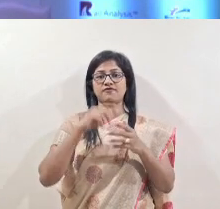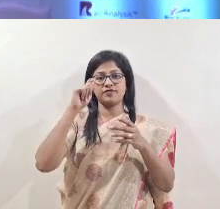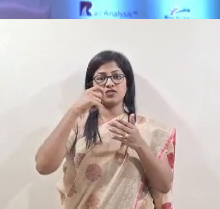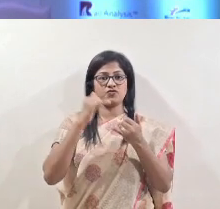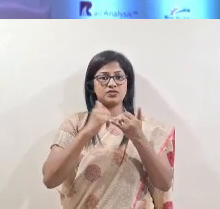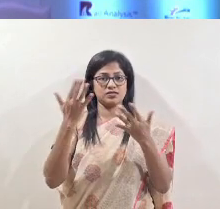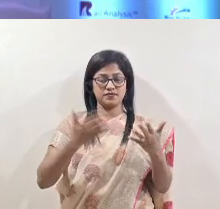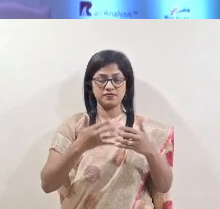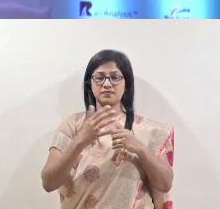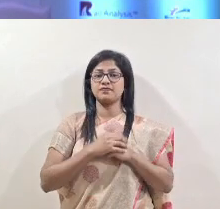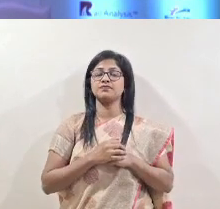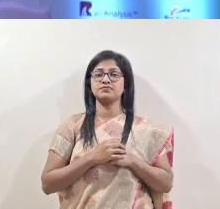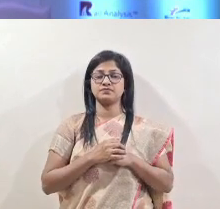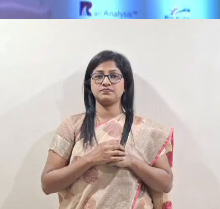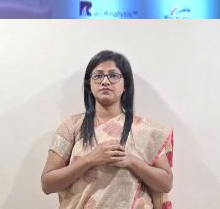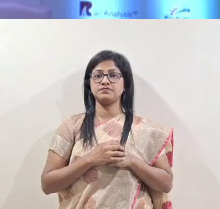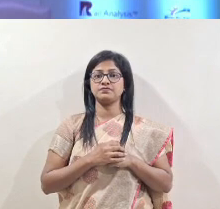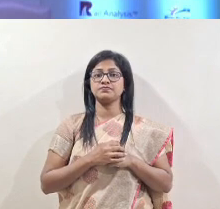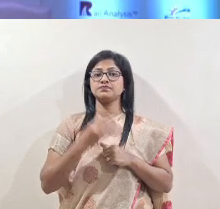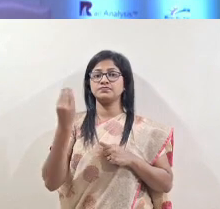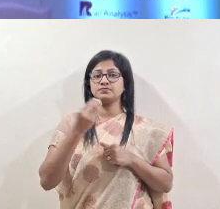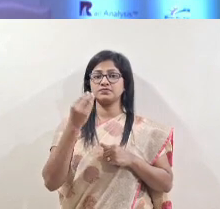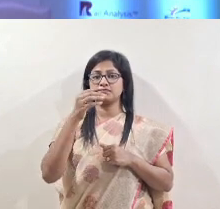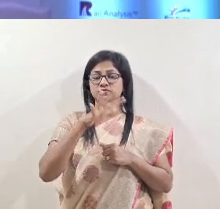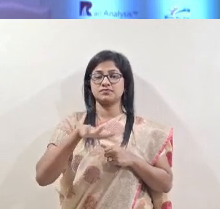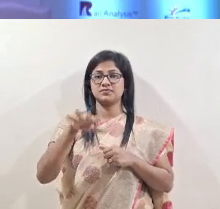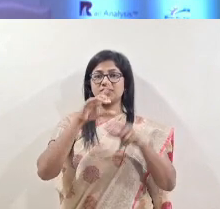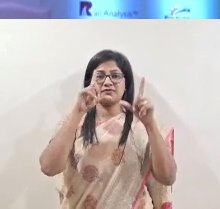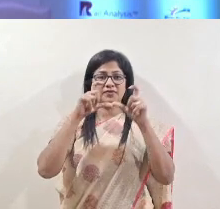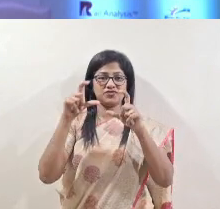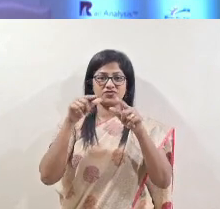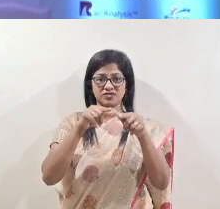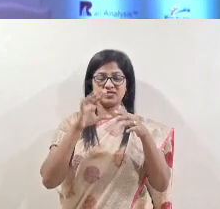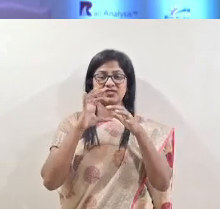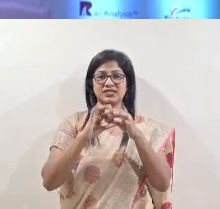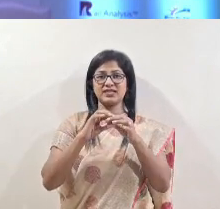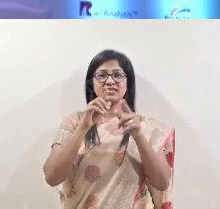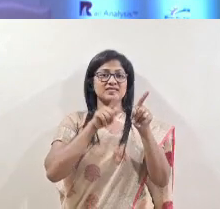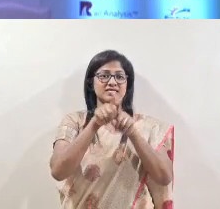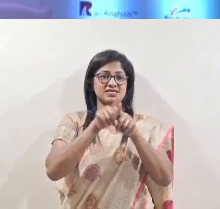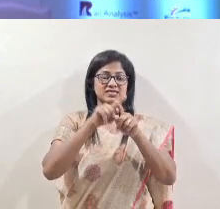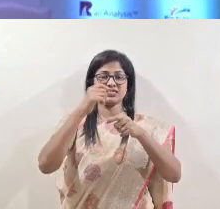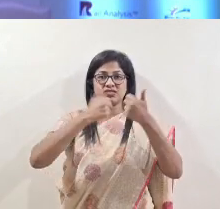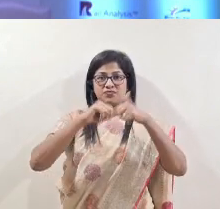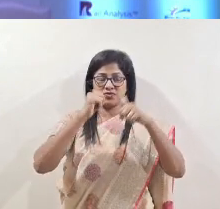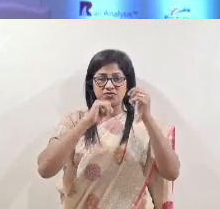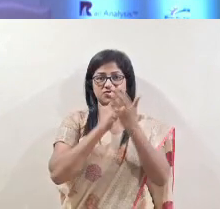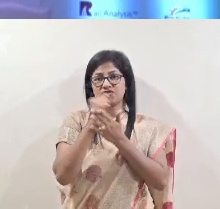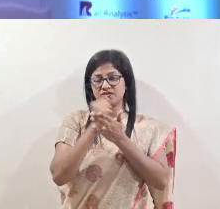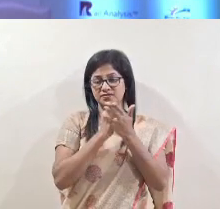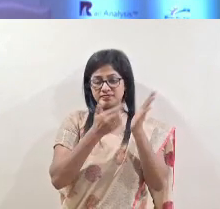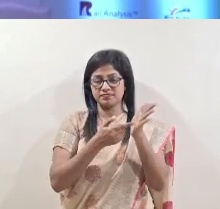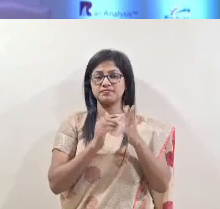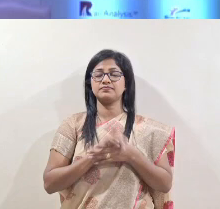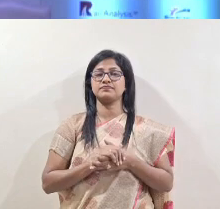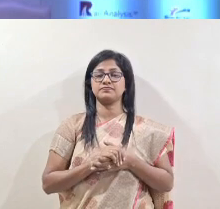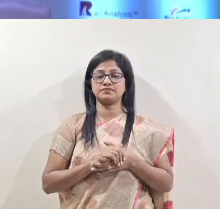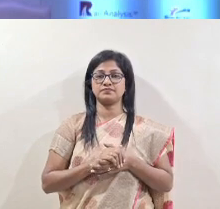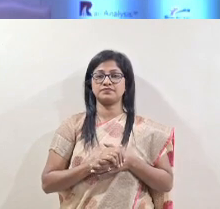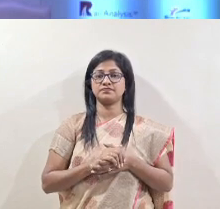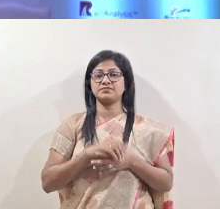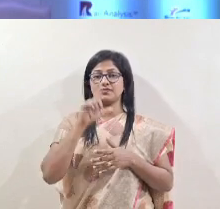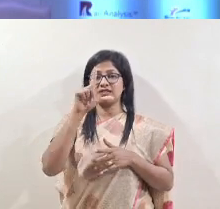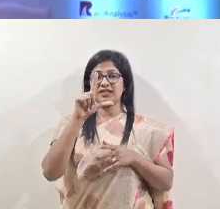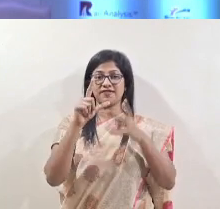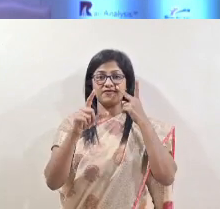surveys. These are some of the pictures related to simulation part. This left